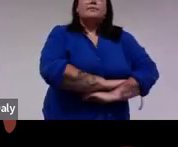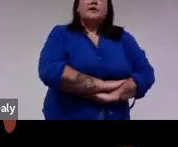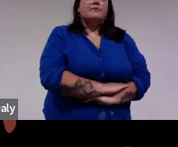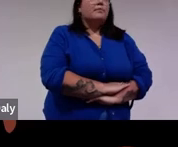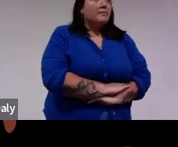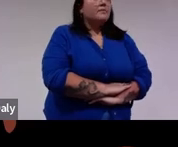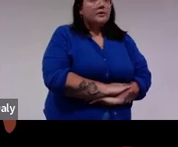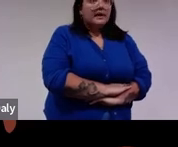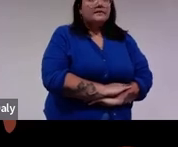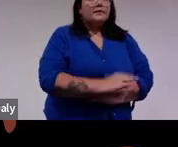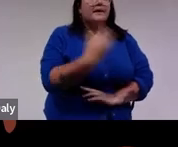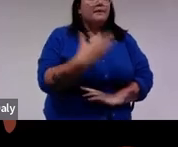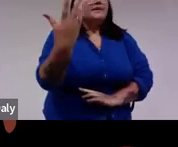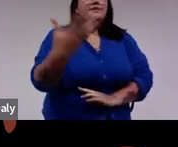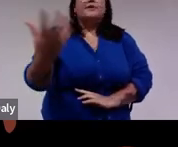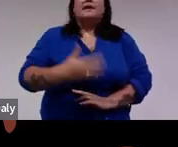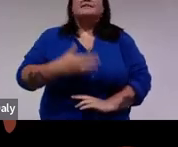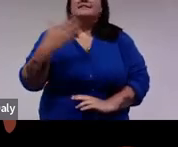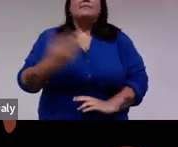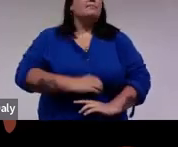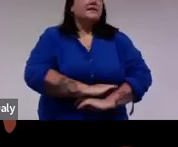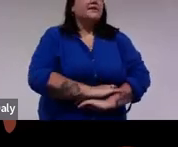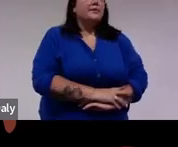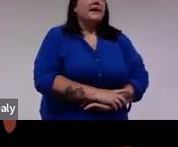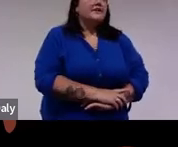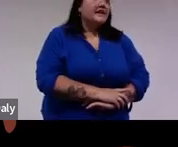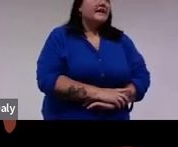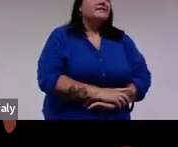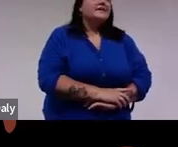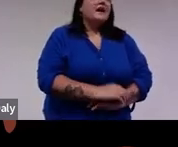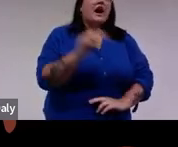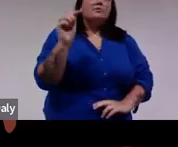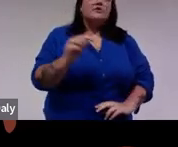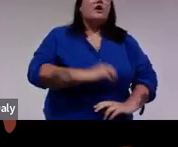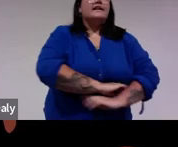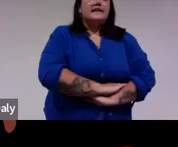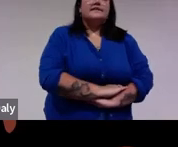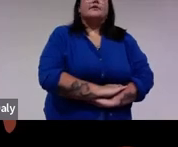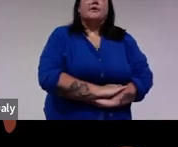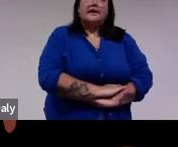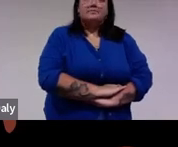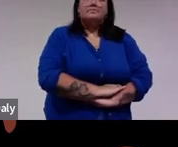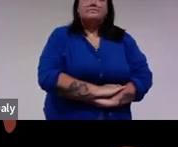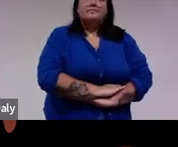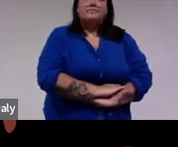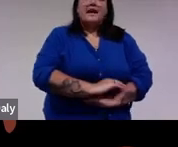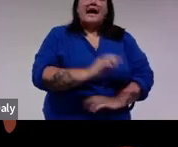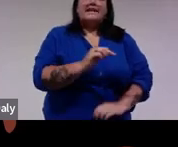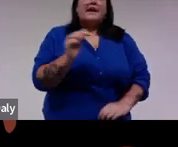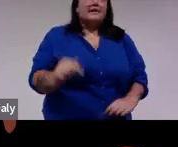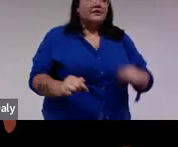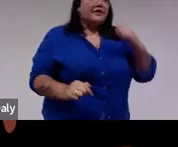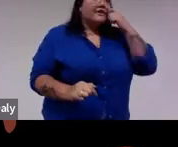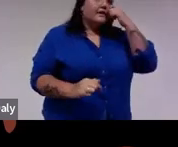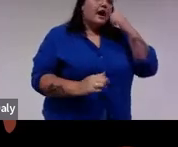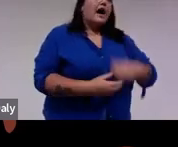same ceremony when my mum got her when my grandmother got her master's and my mother got her PhD. I was 9 at that ceremony. And